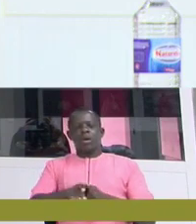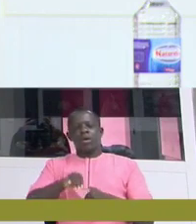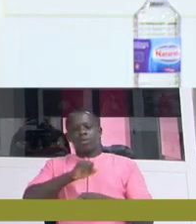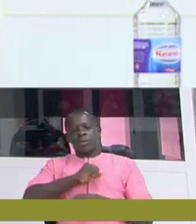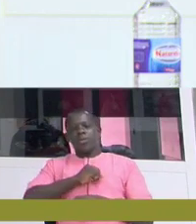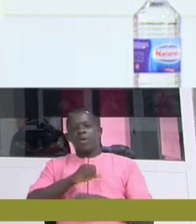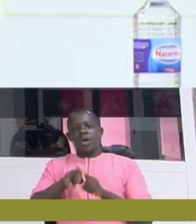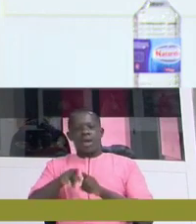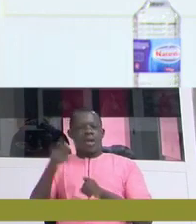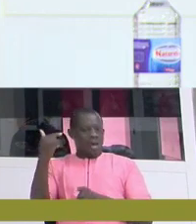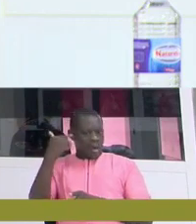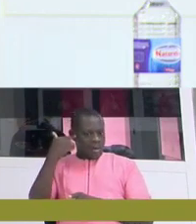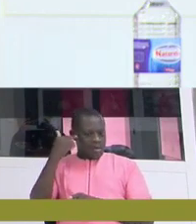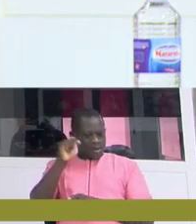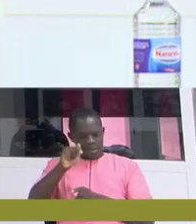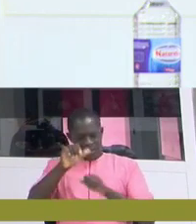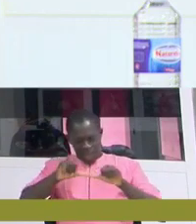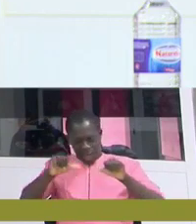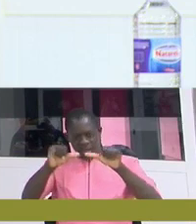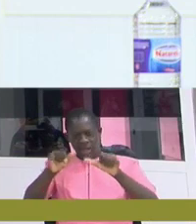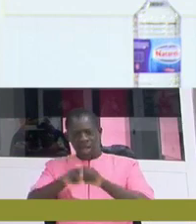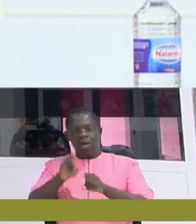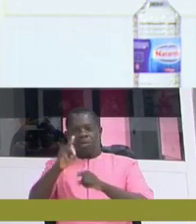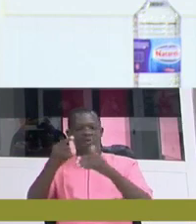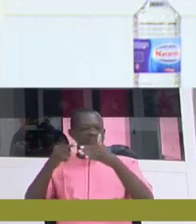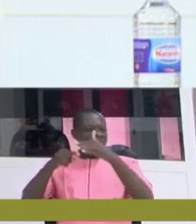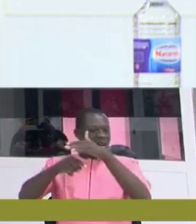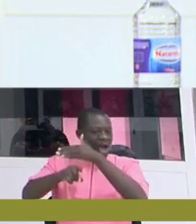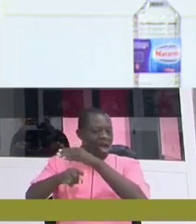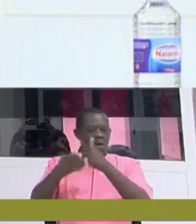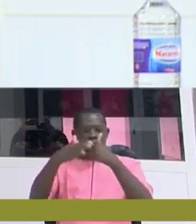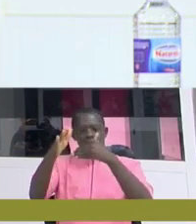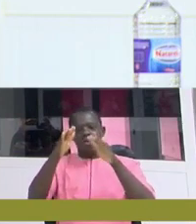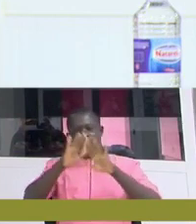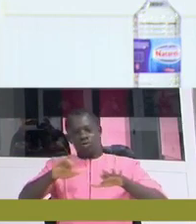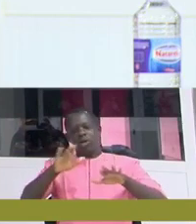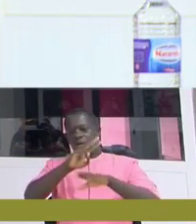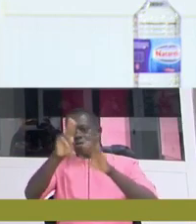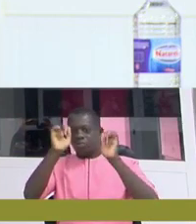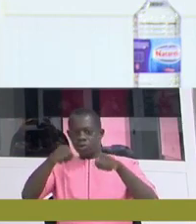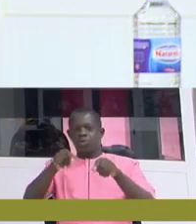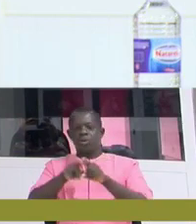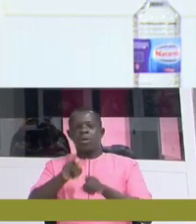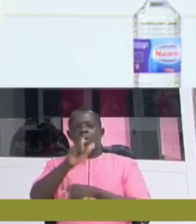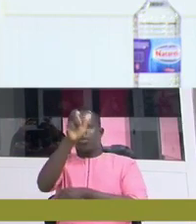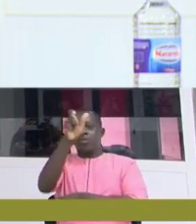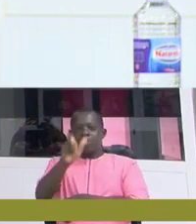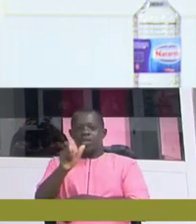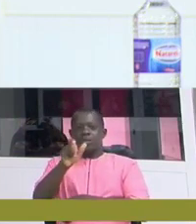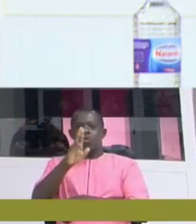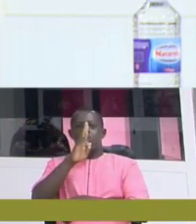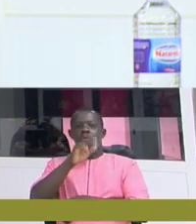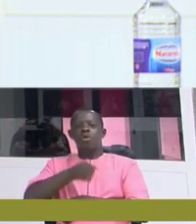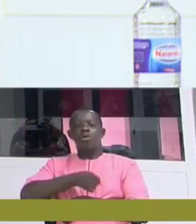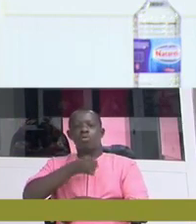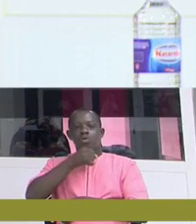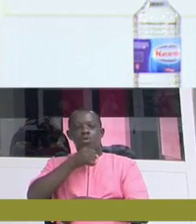said, I heard that one, but I don't go far. Because, in Jola. Because the my